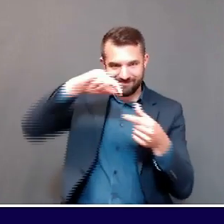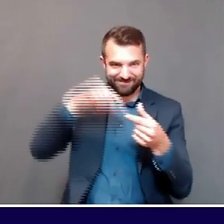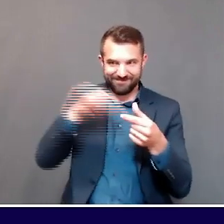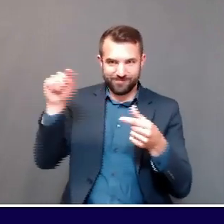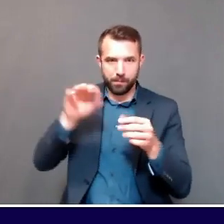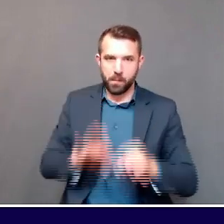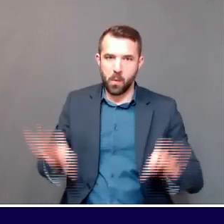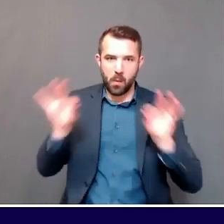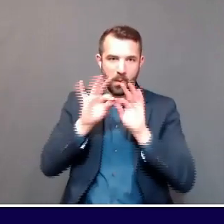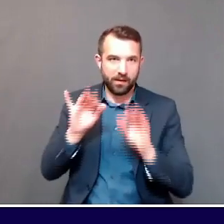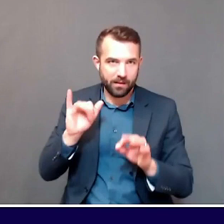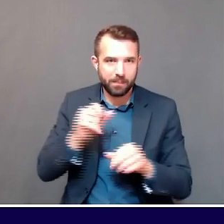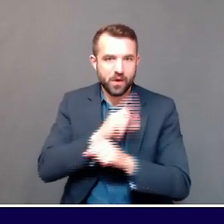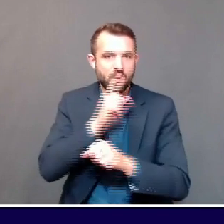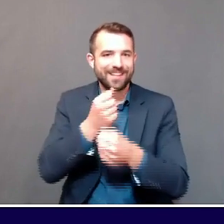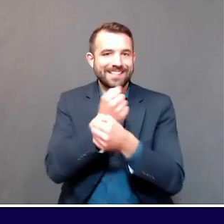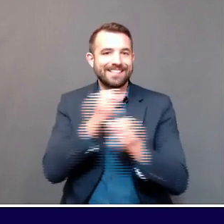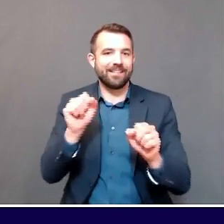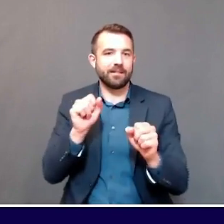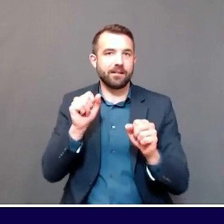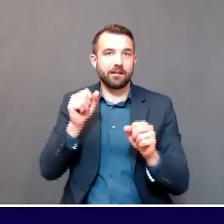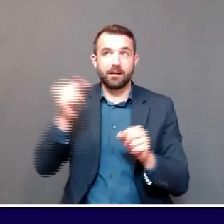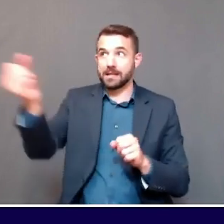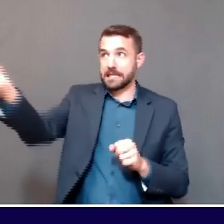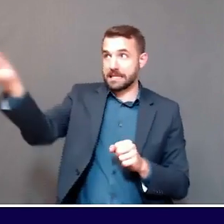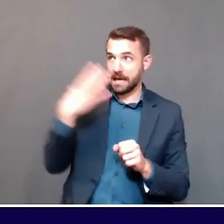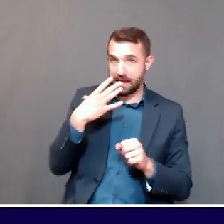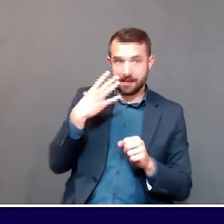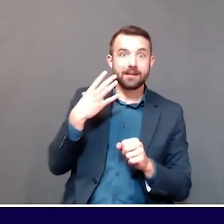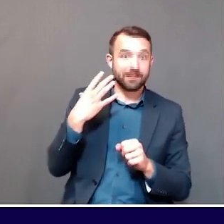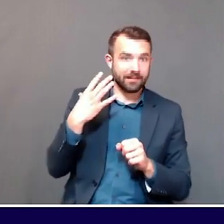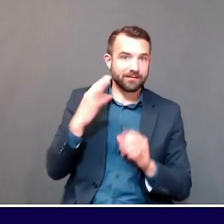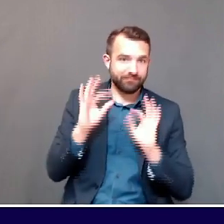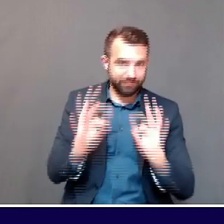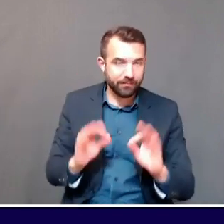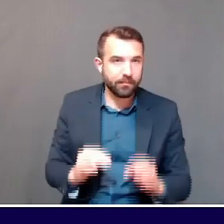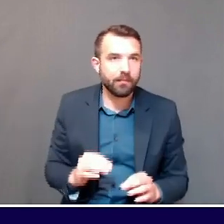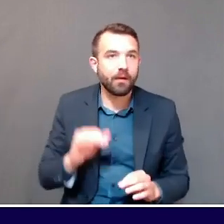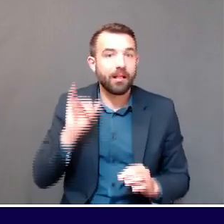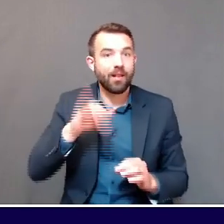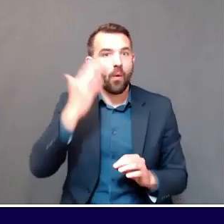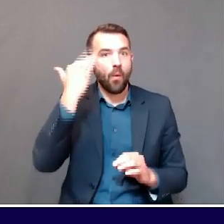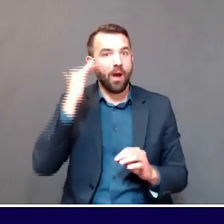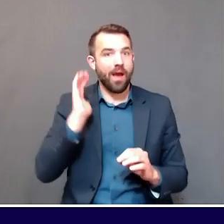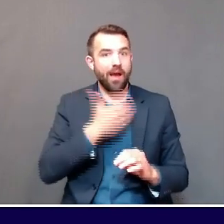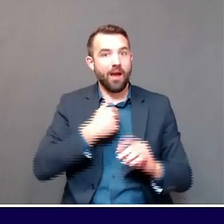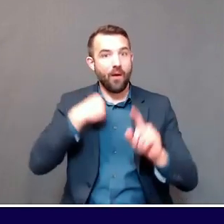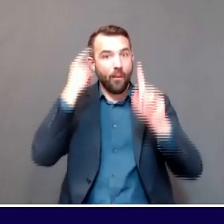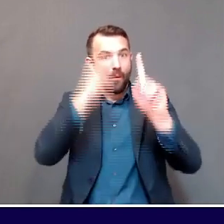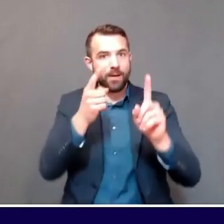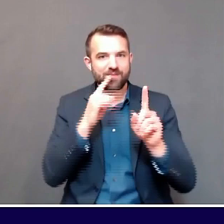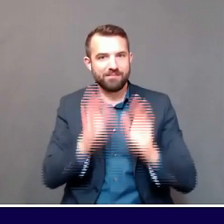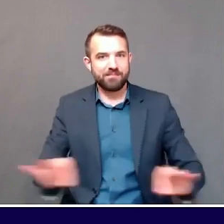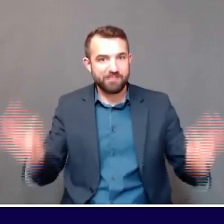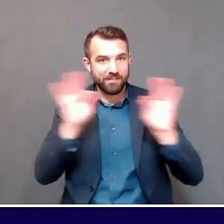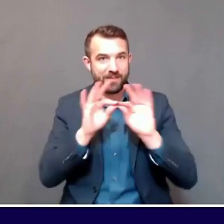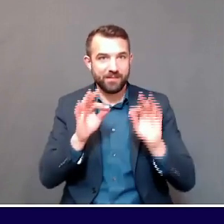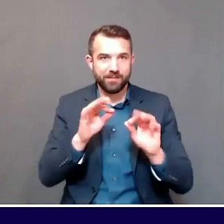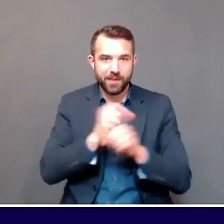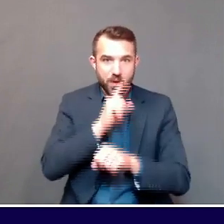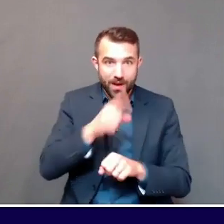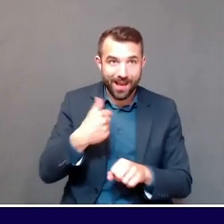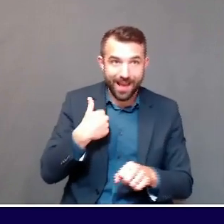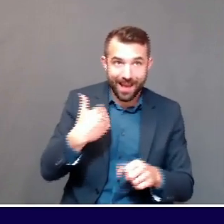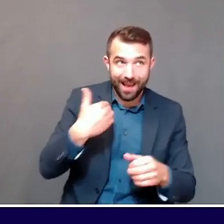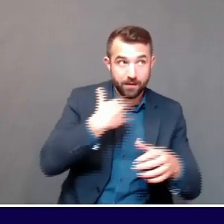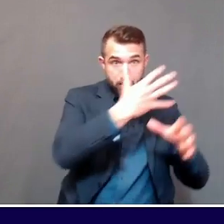to a laboratory. That's why this effort to push out as many swabs and transport media has been so vital. Thus